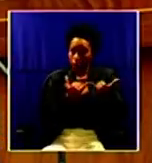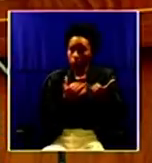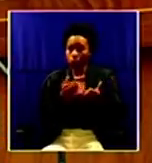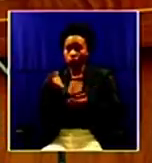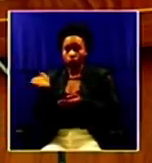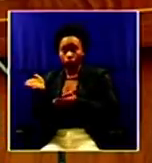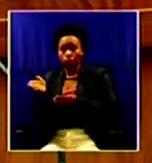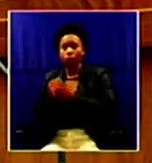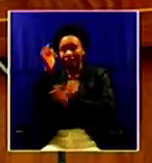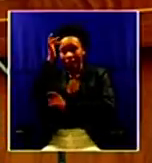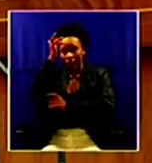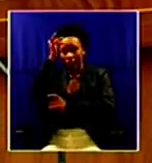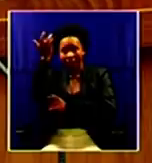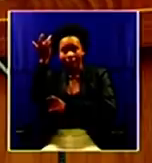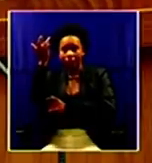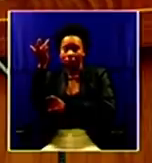At the same time,